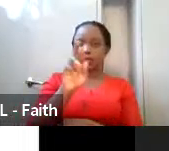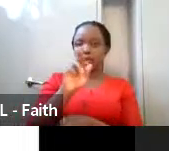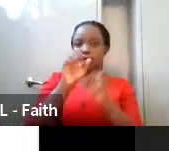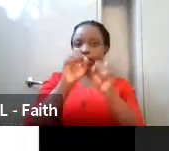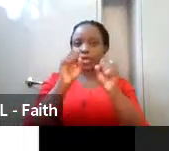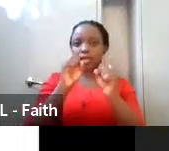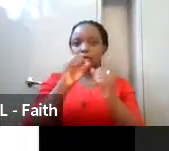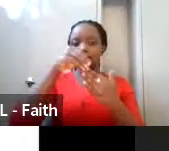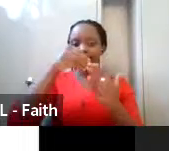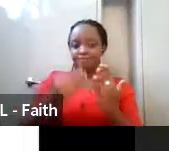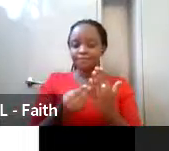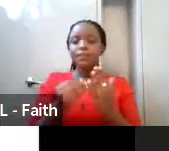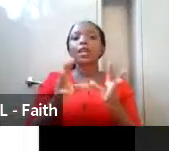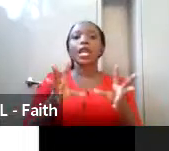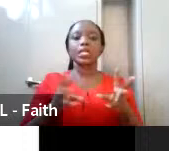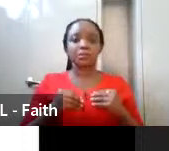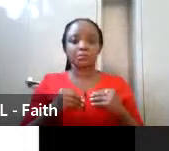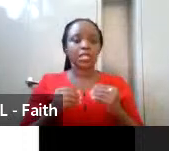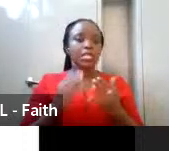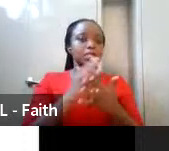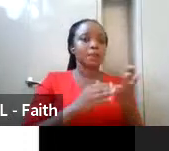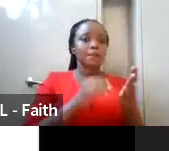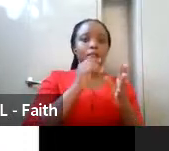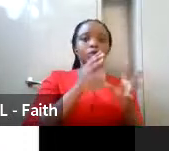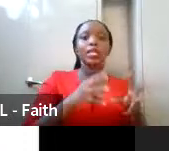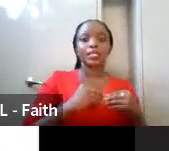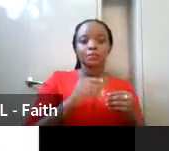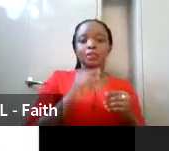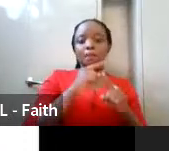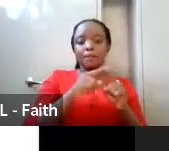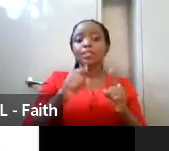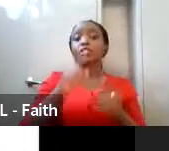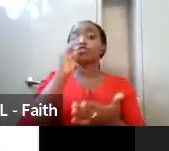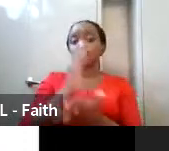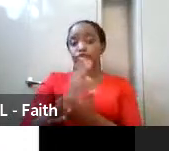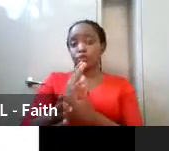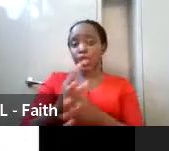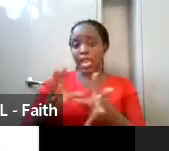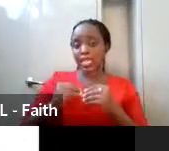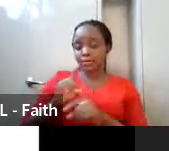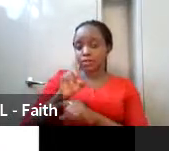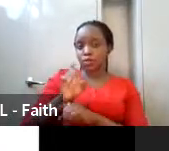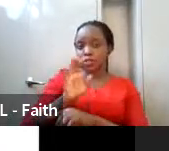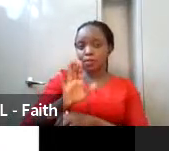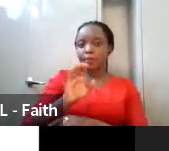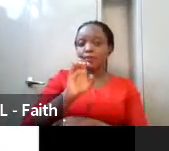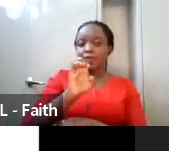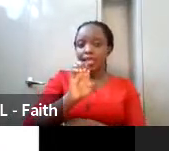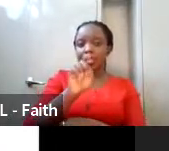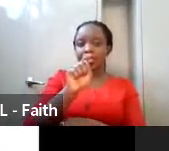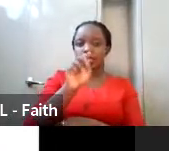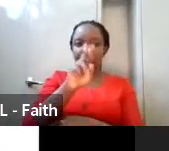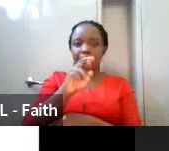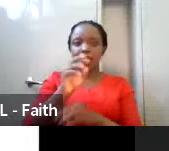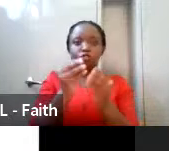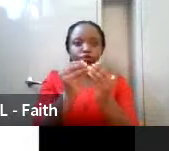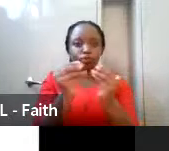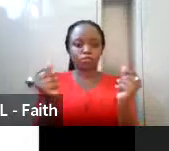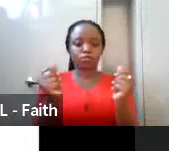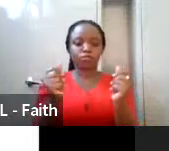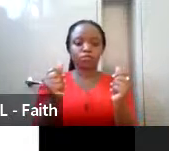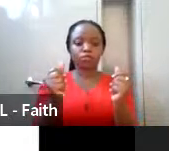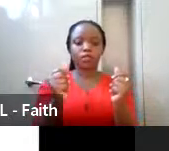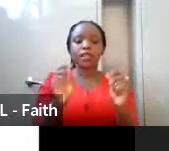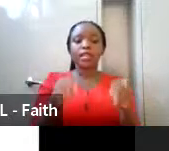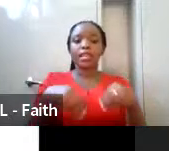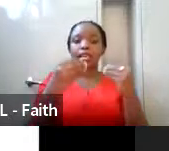ETR invoices are accepted by eTIMS. Yes, that is true because the ETR solution providing the ETR